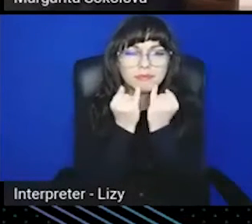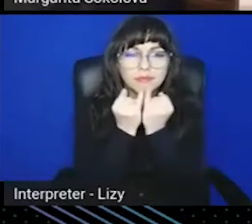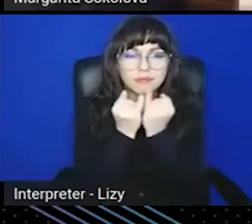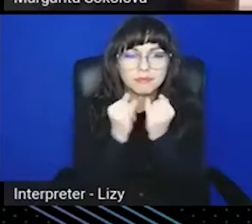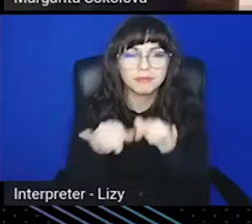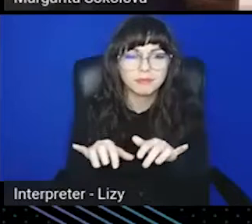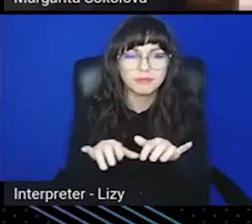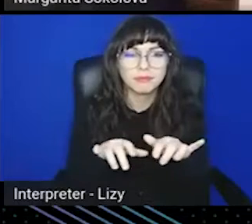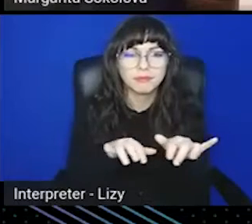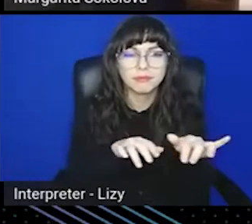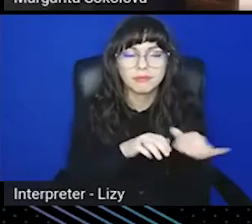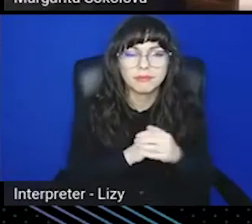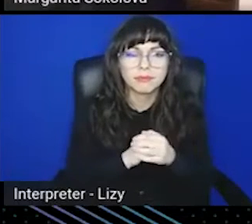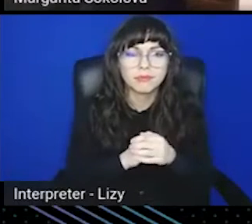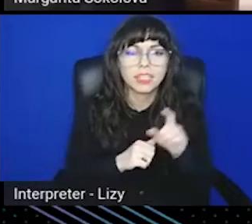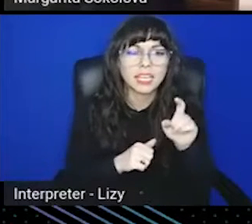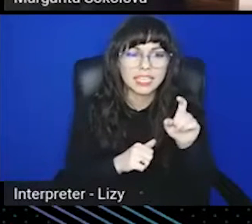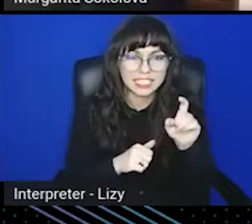And then I'll have to open the PR.